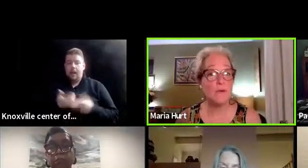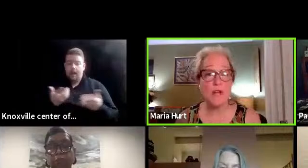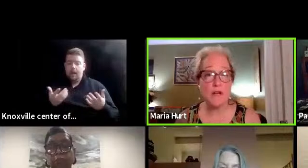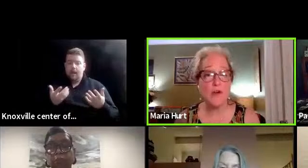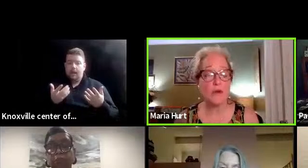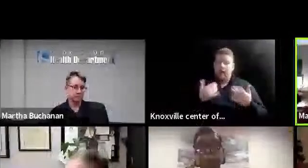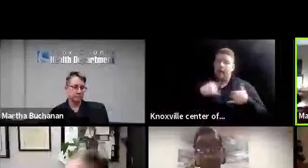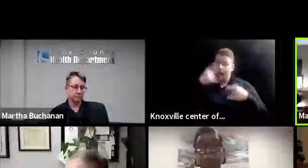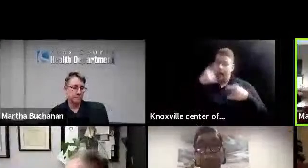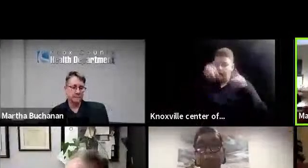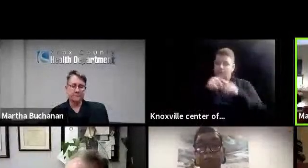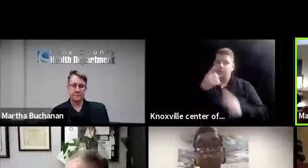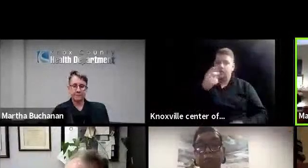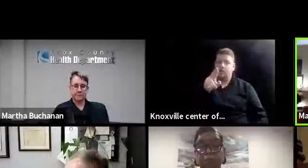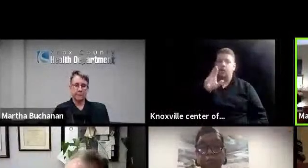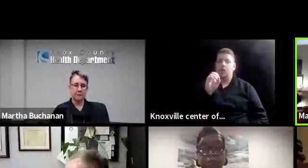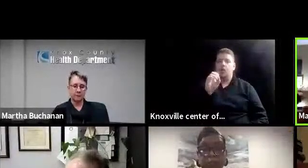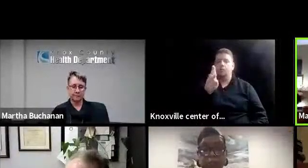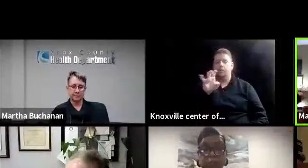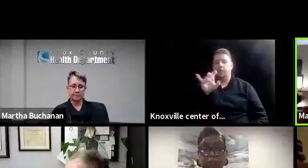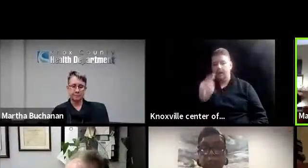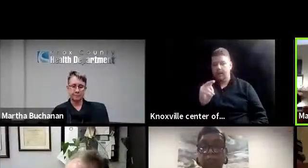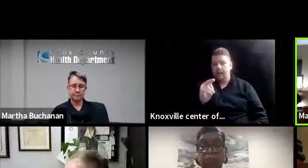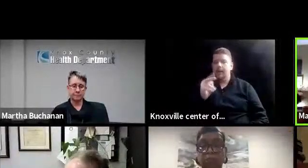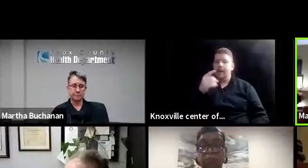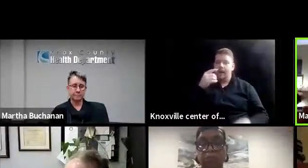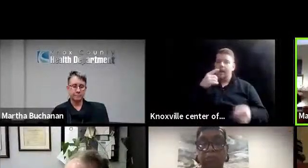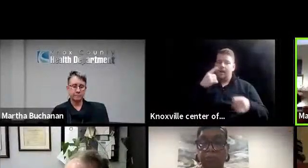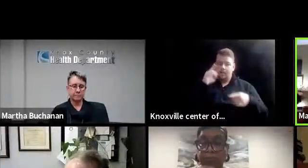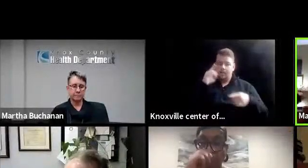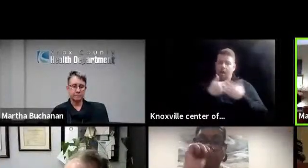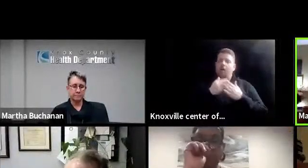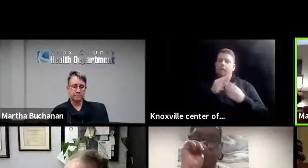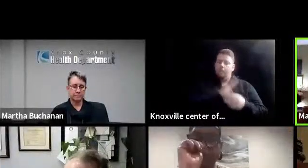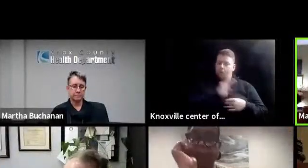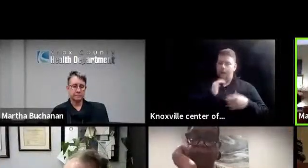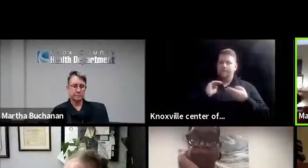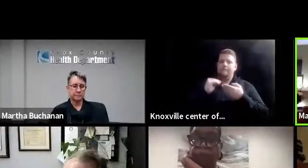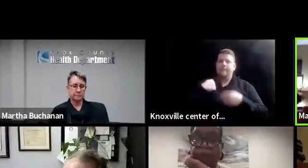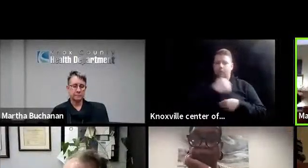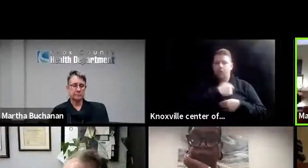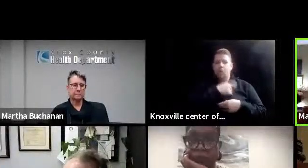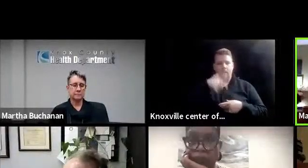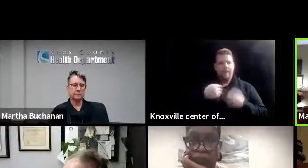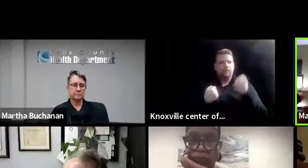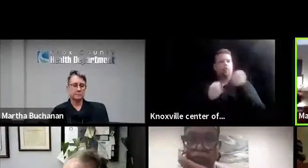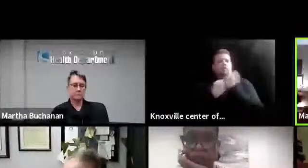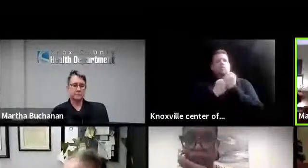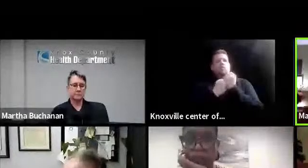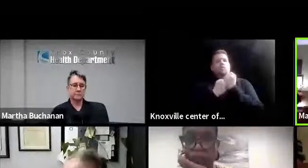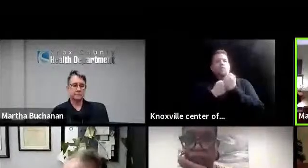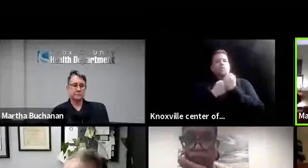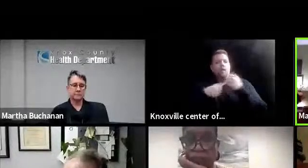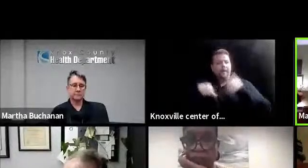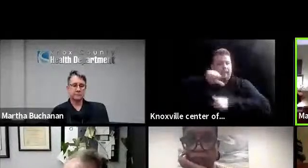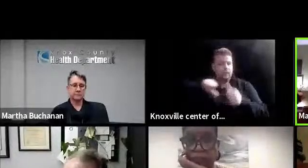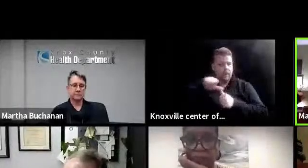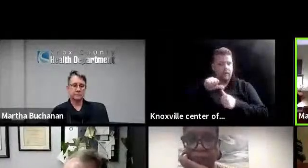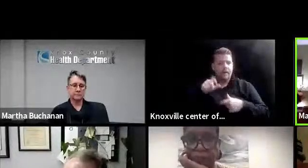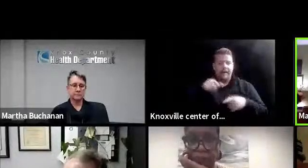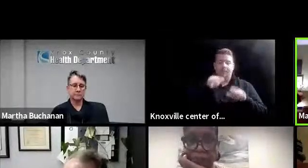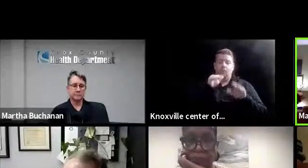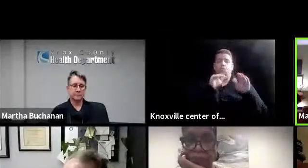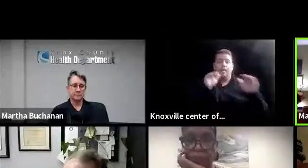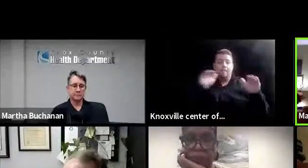I agree with Dr. O'Brien, and I would assume with all of my fellow board members that we've really got to support each other through this, and keep